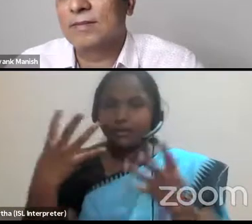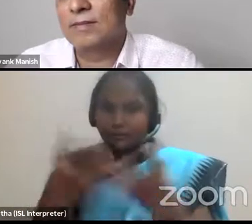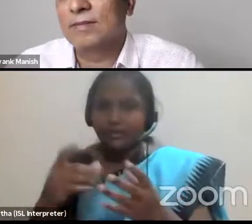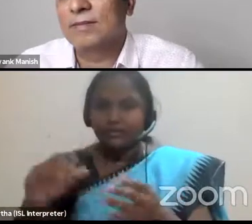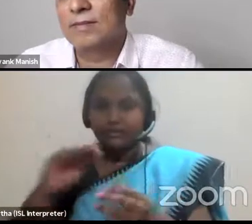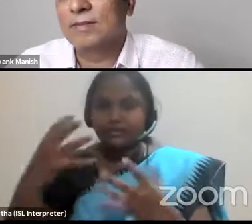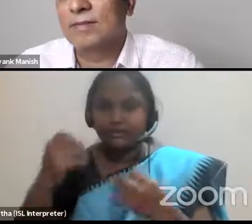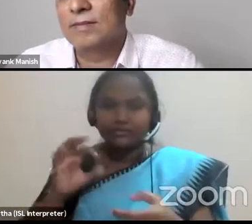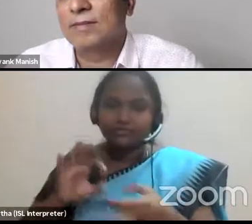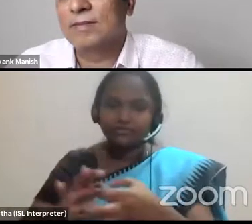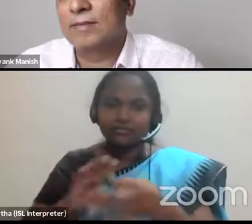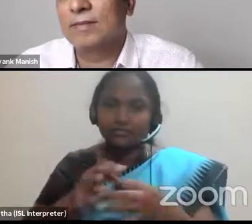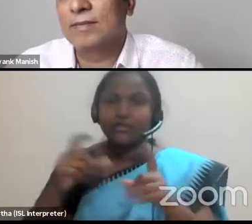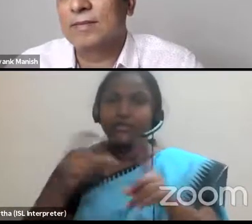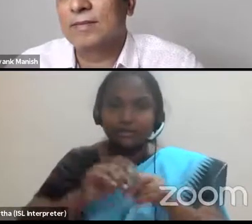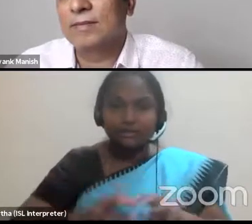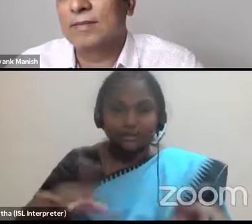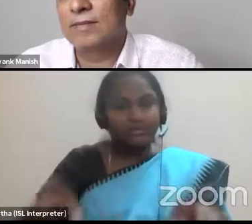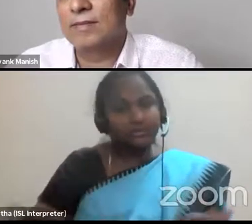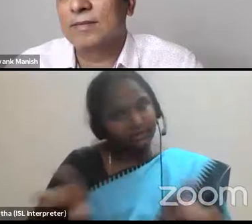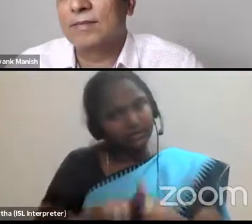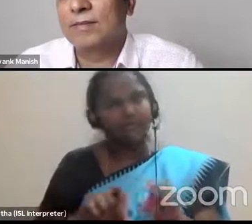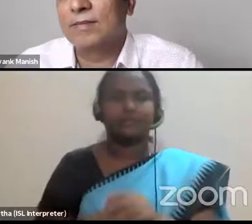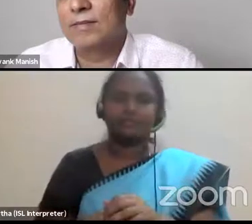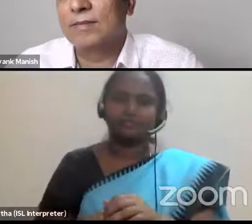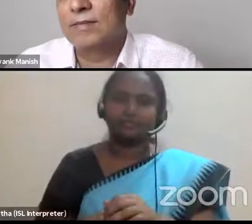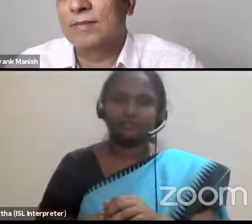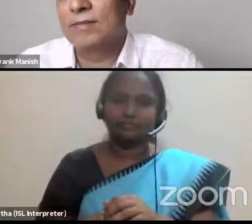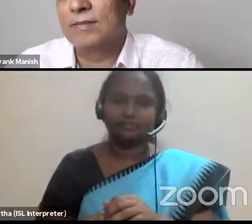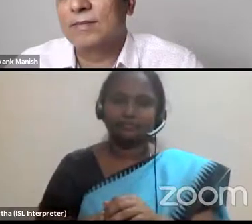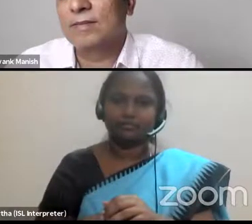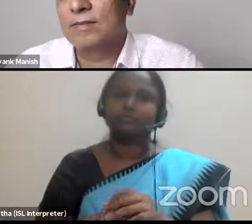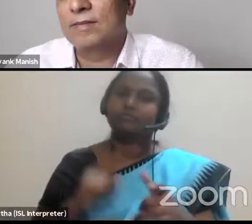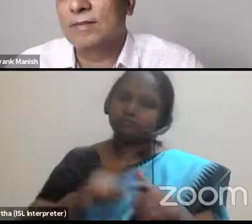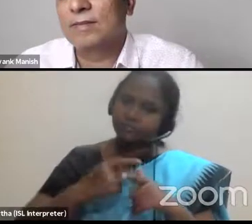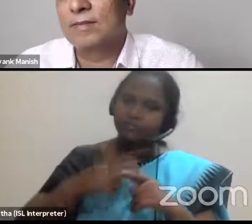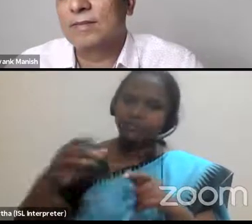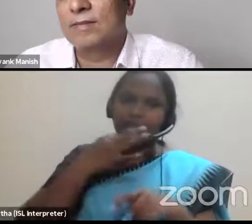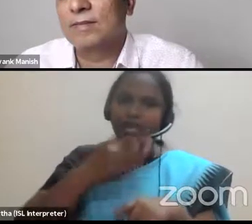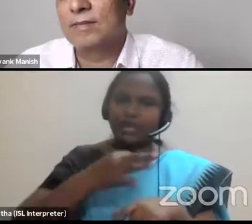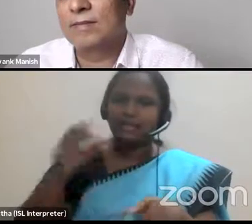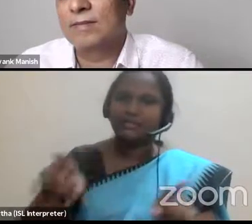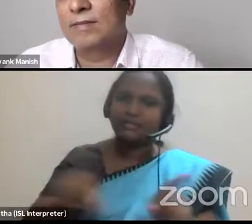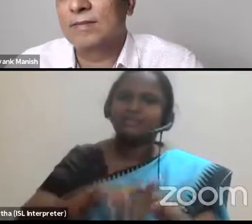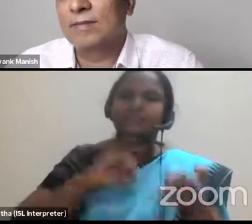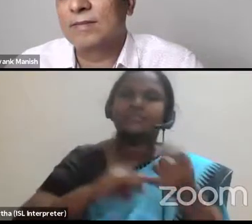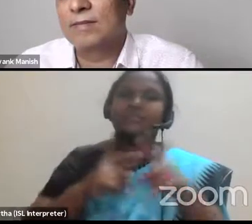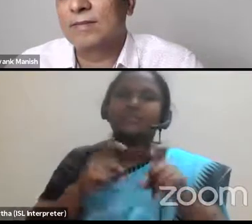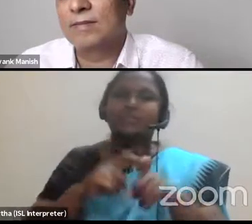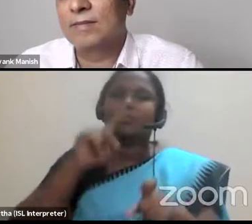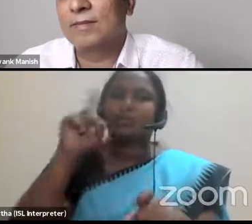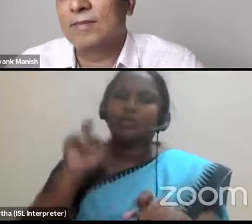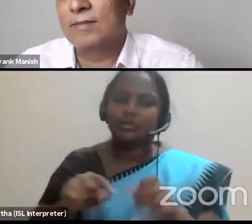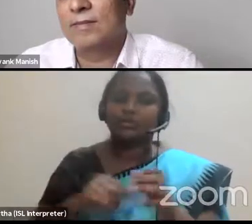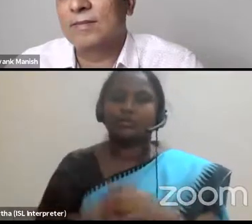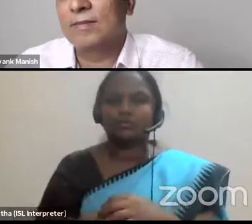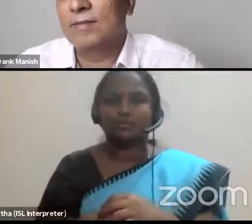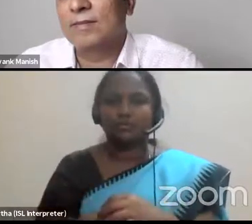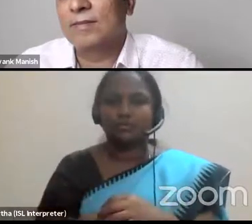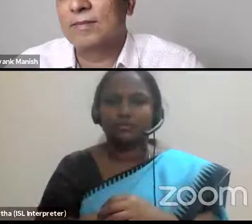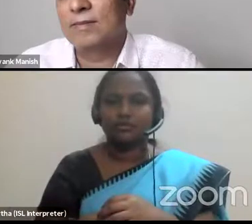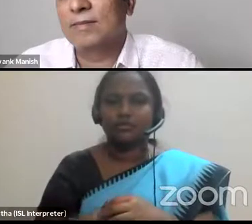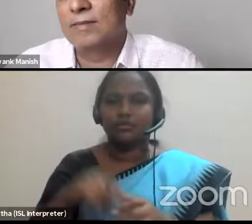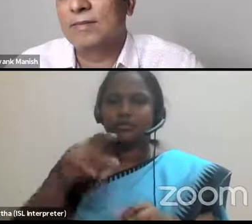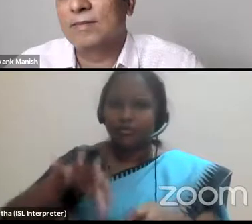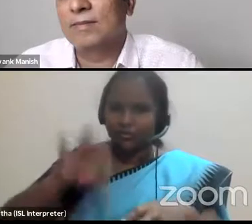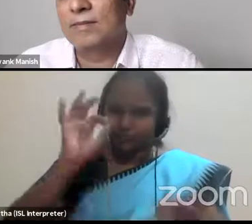interact with a digital person of Hussein, and then ask them the same set of questions. So you'll